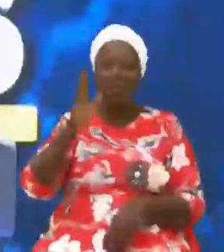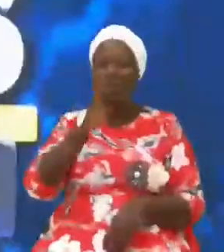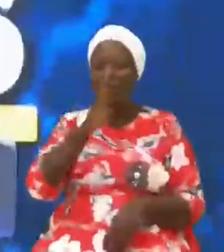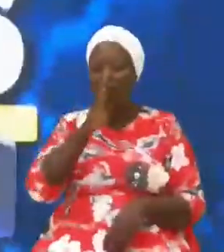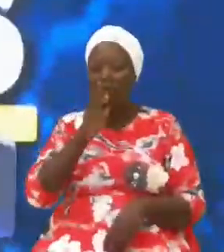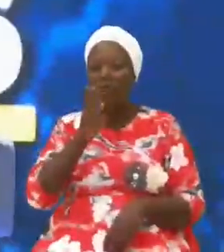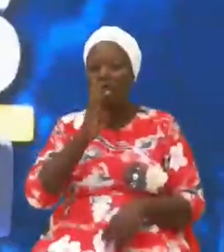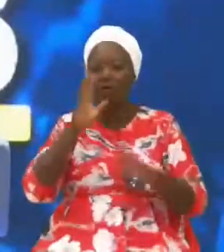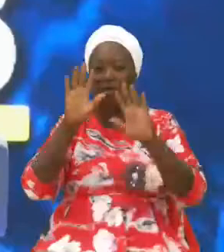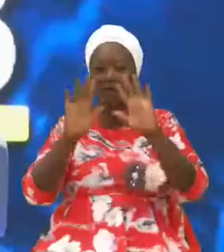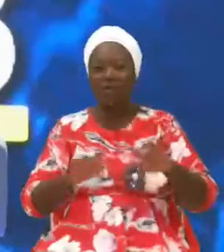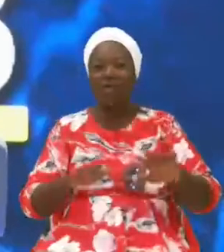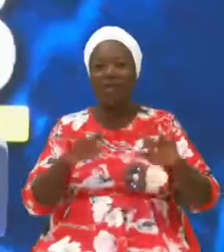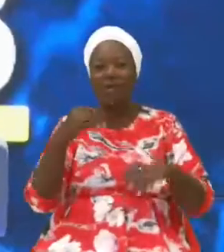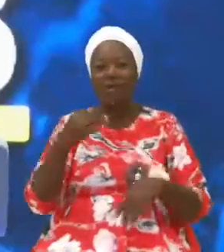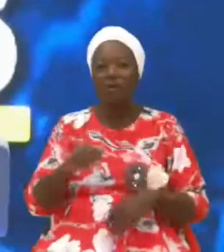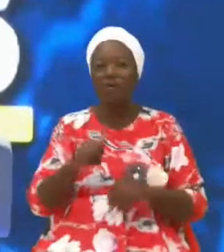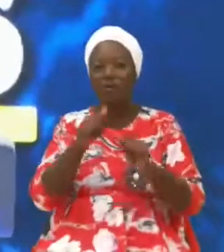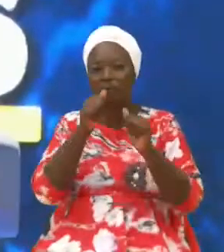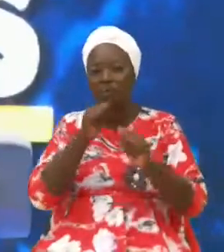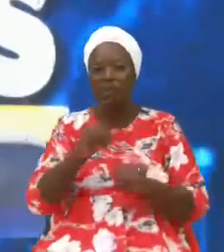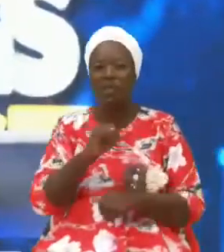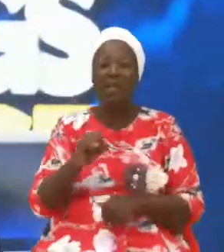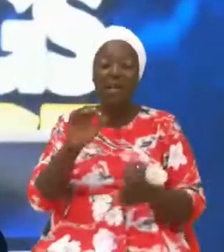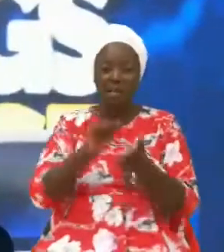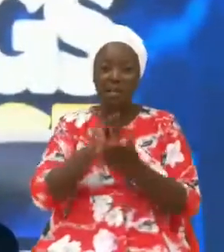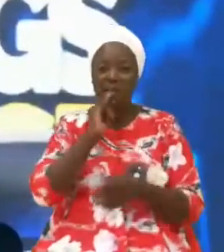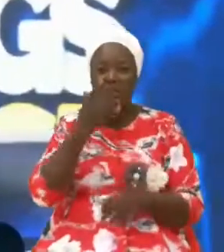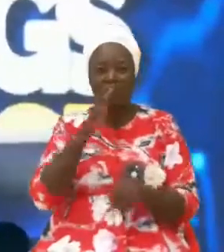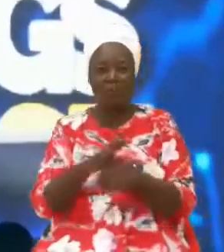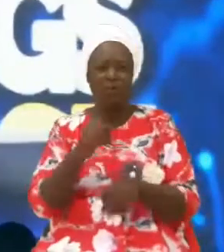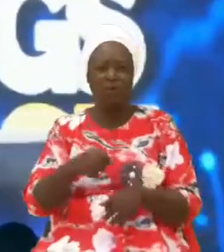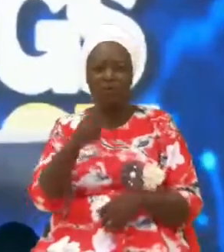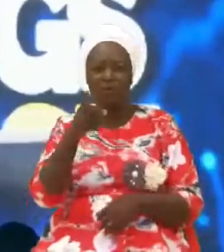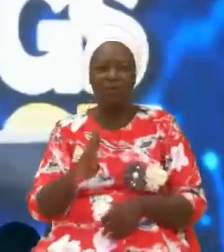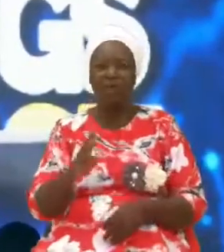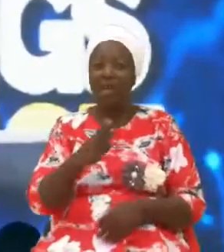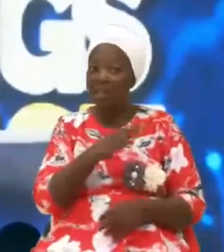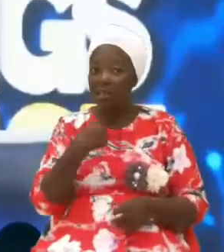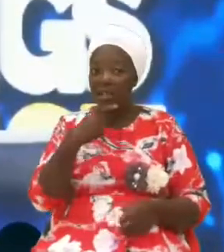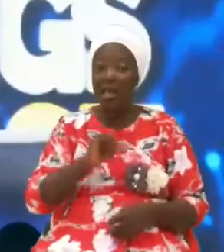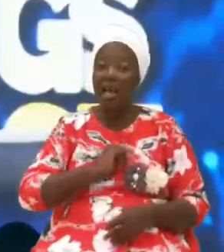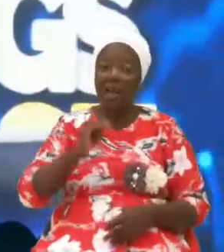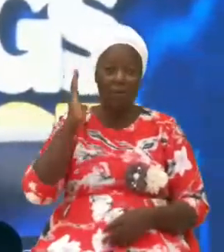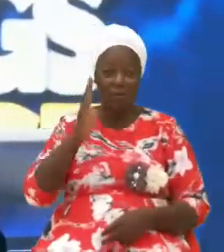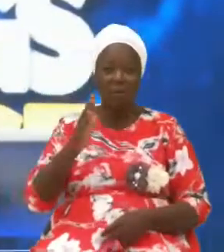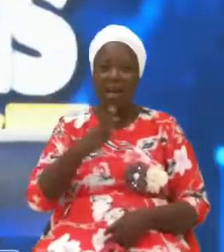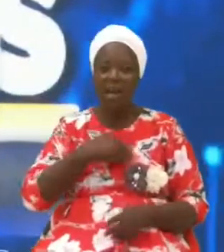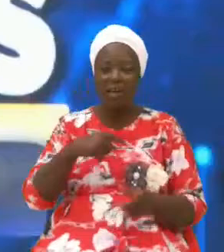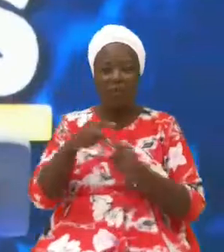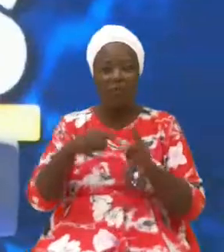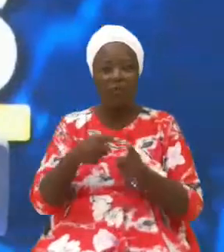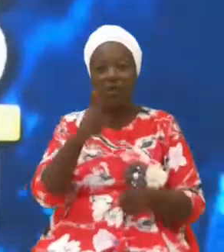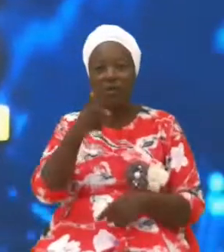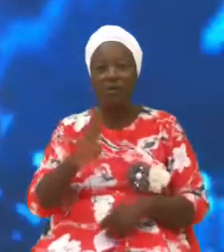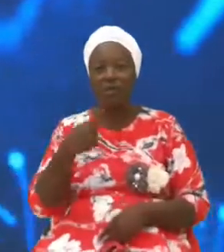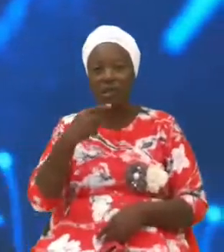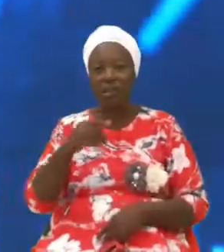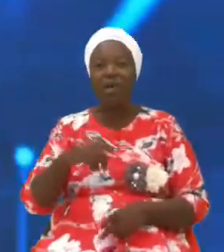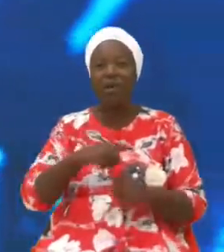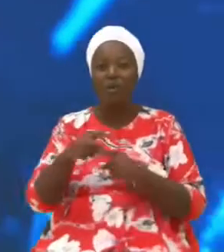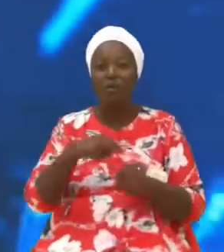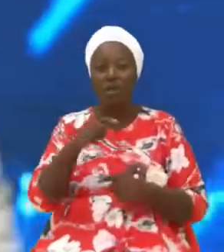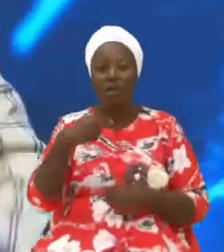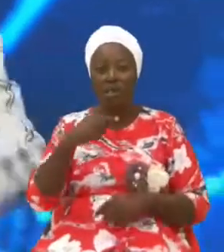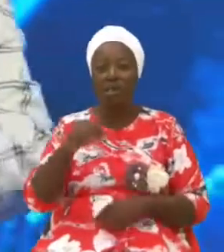season. There shall be showers of blessing. That's the promise of God. He said, I